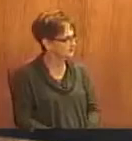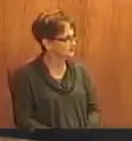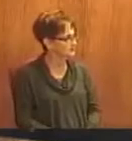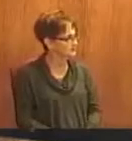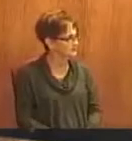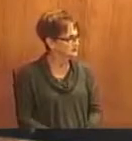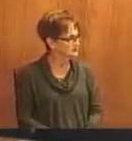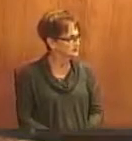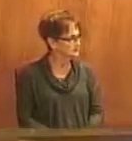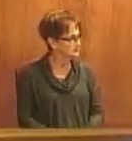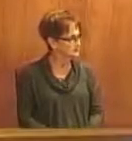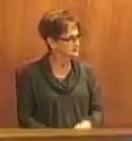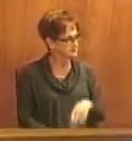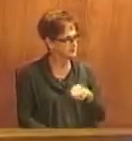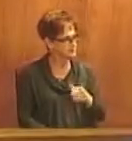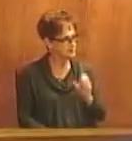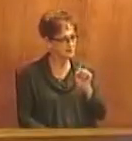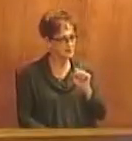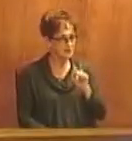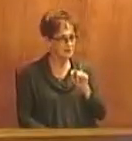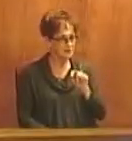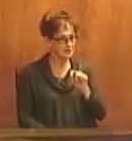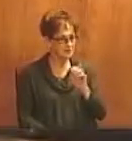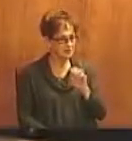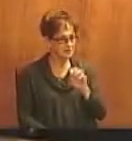Stephen, I want to say that Stewart.